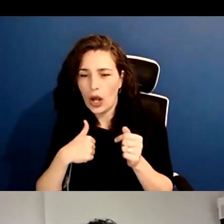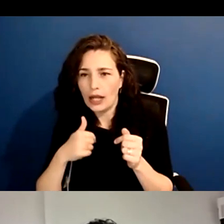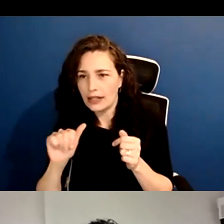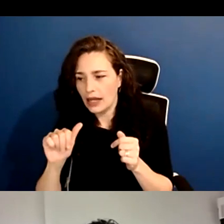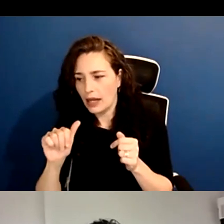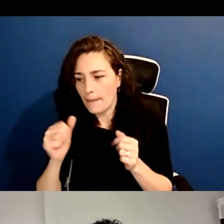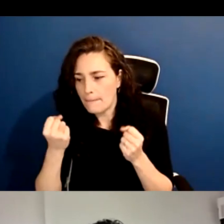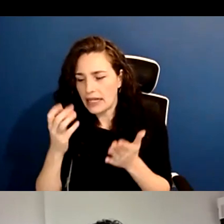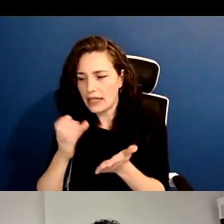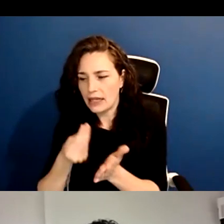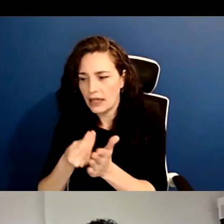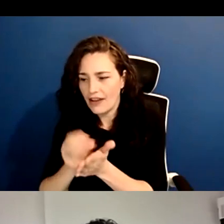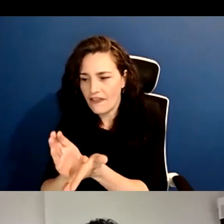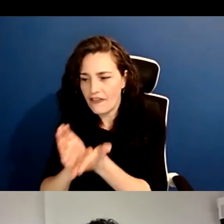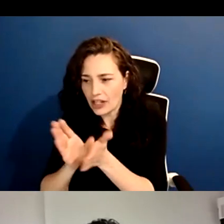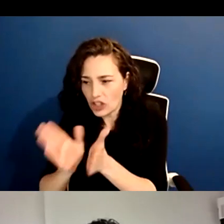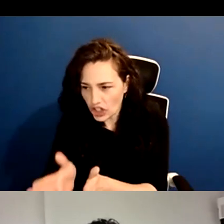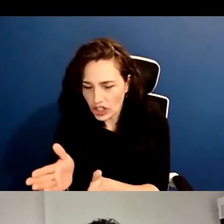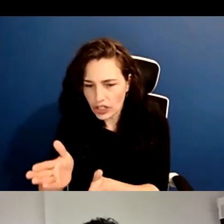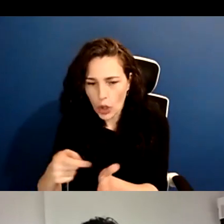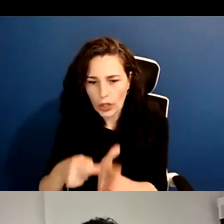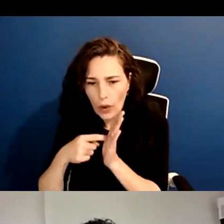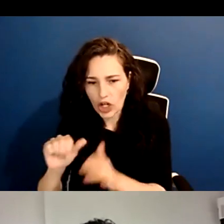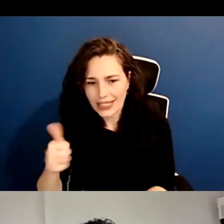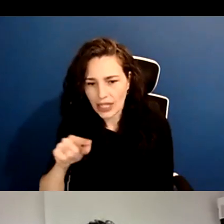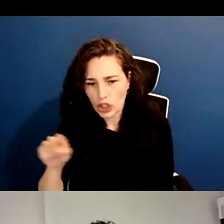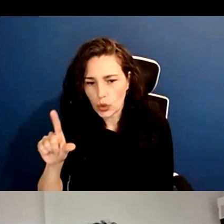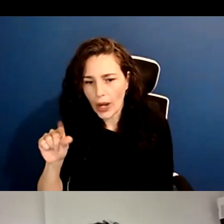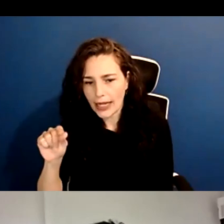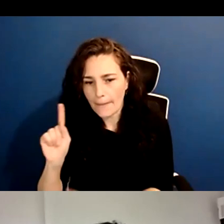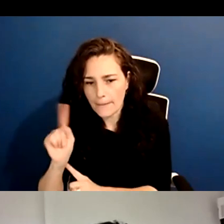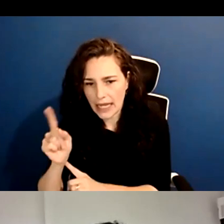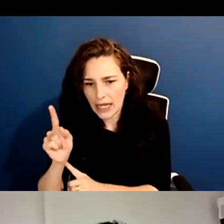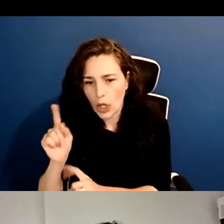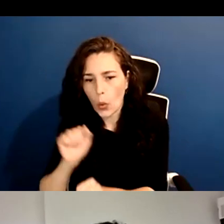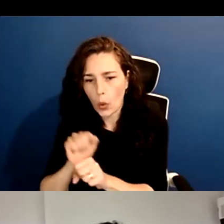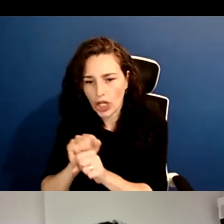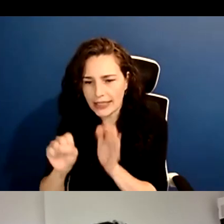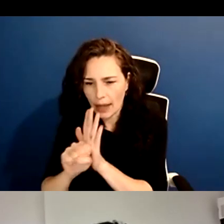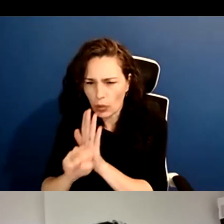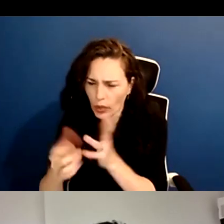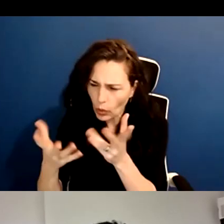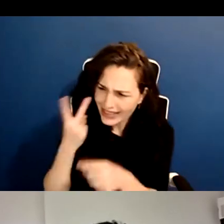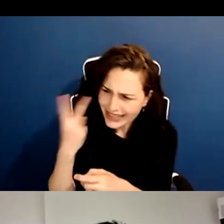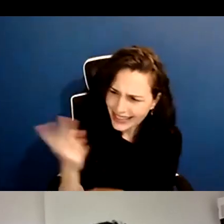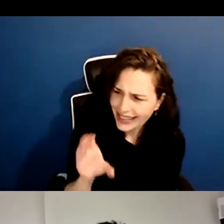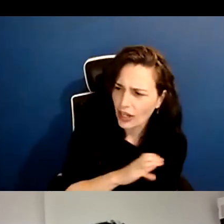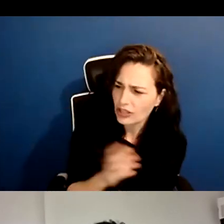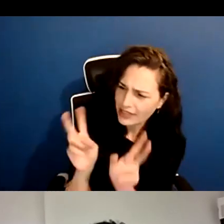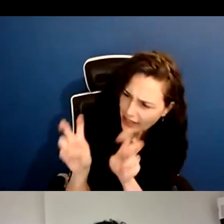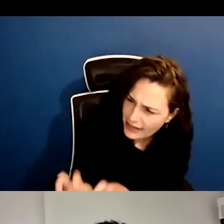minute work samples, because we want to see the characters. We want to really sit with the content and your style and your approach.